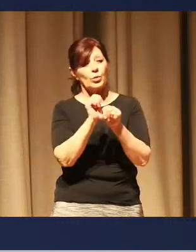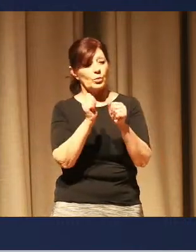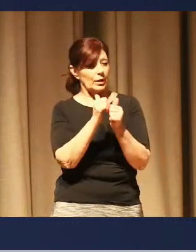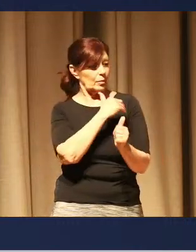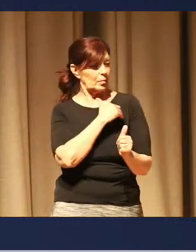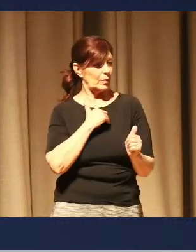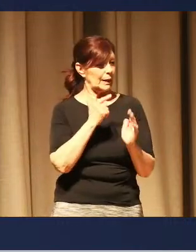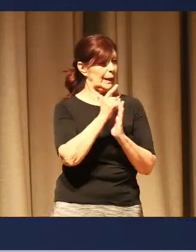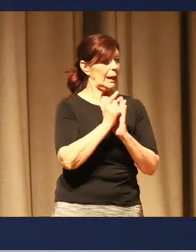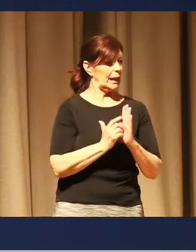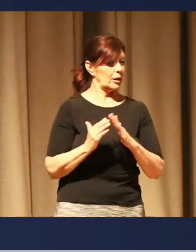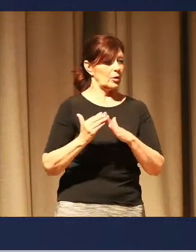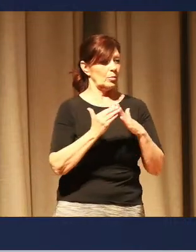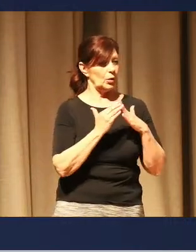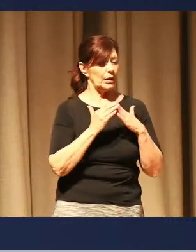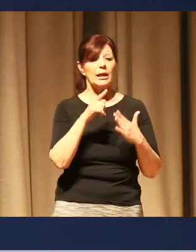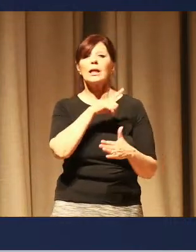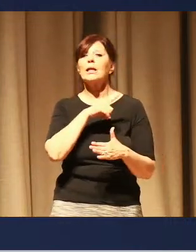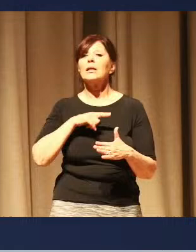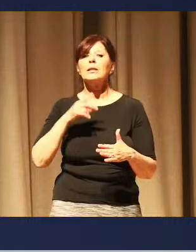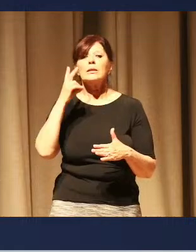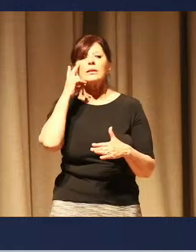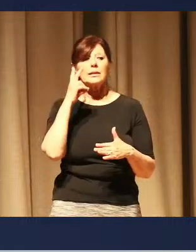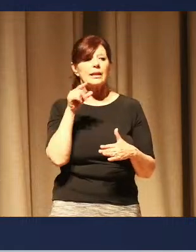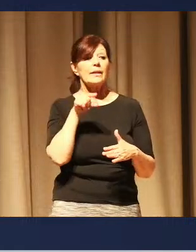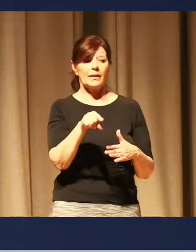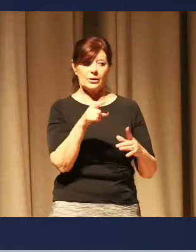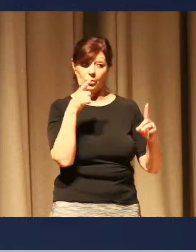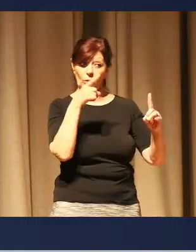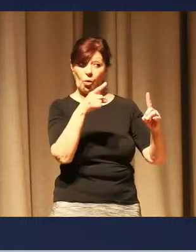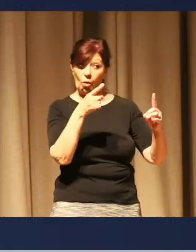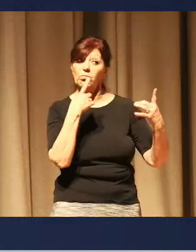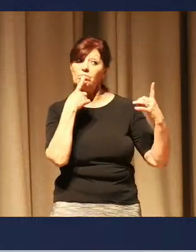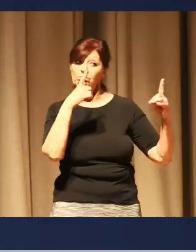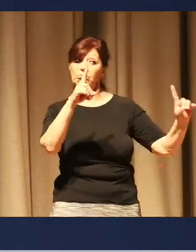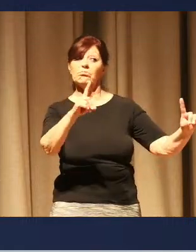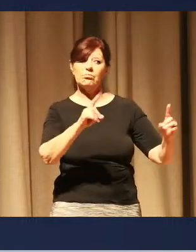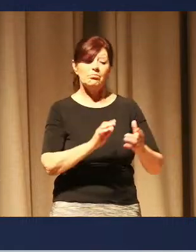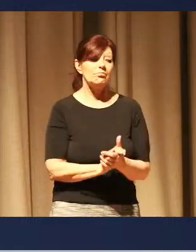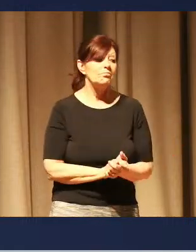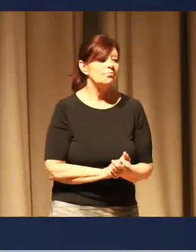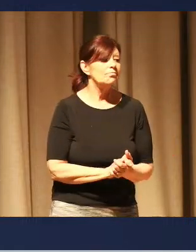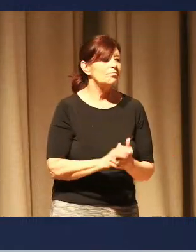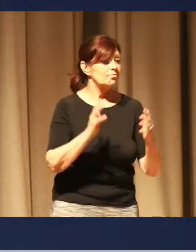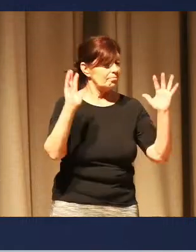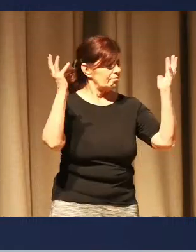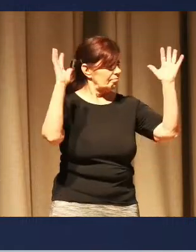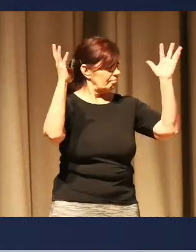legal community and legislature to see this goal come to fruition.